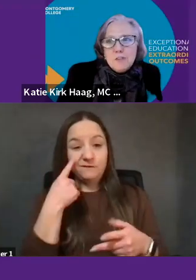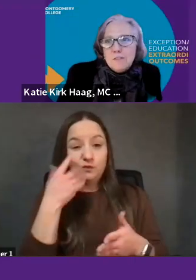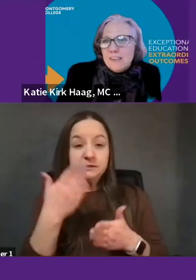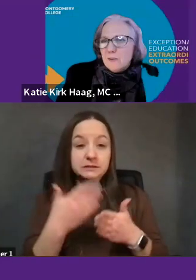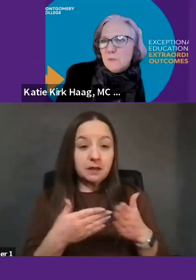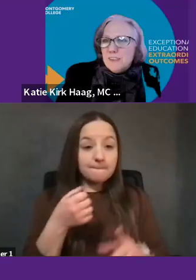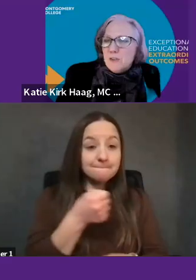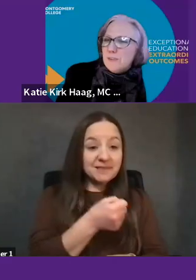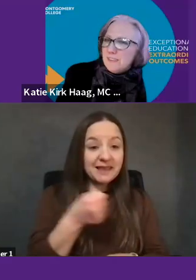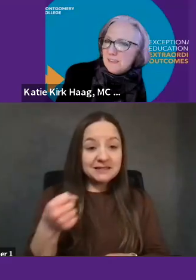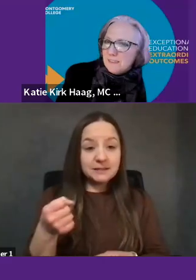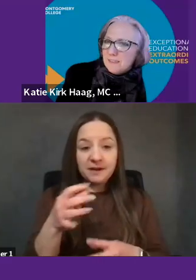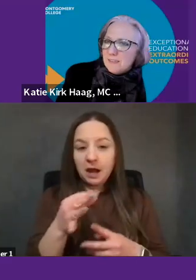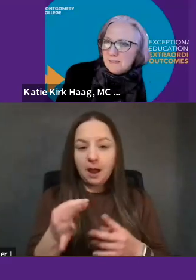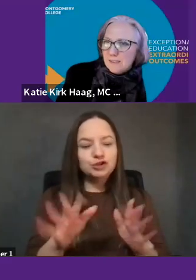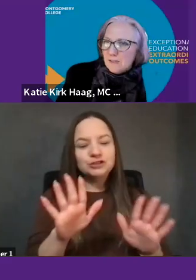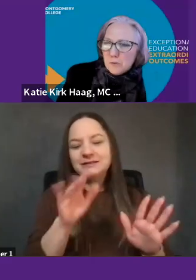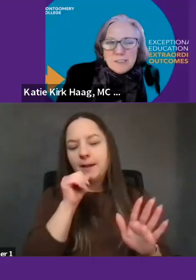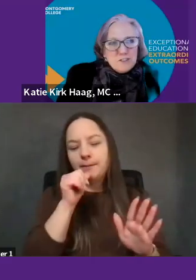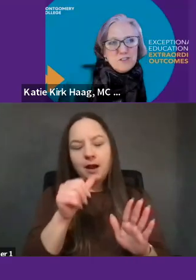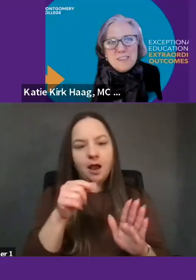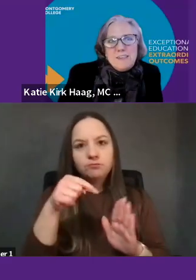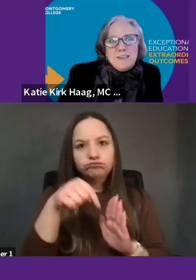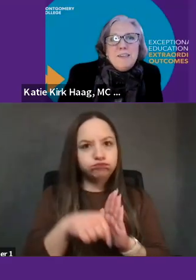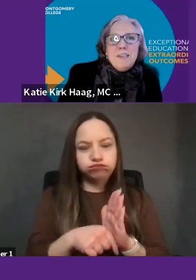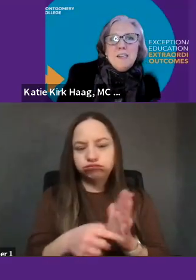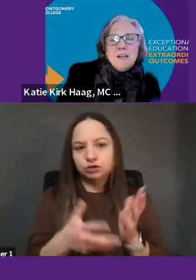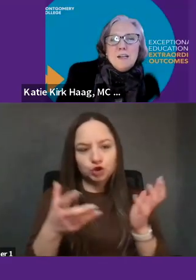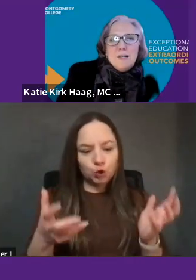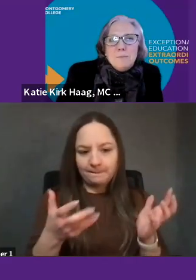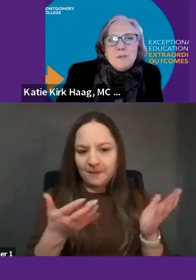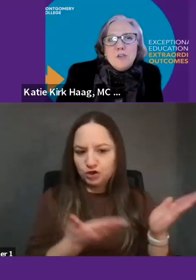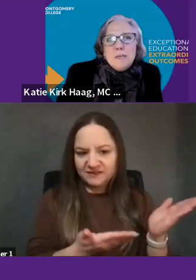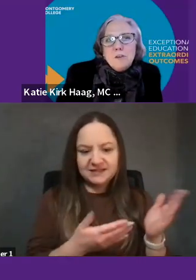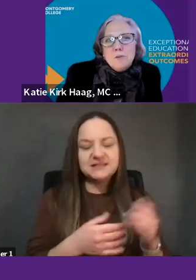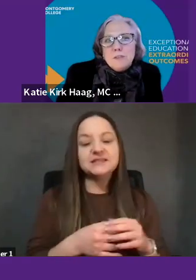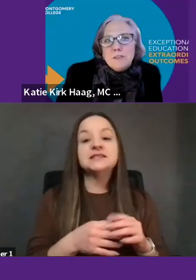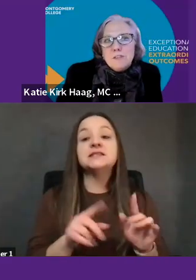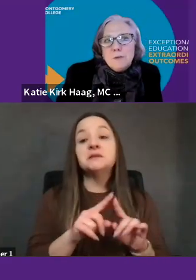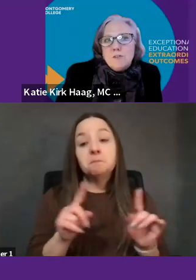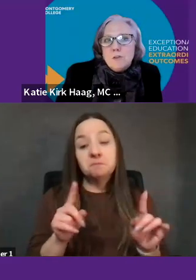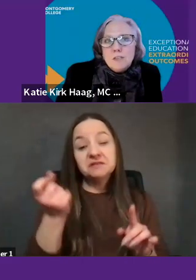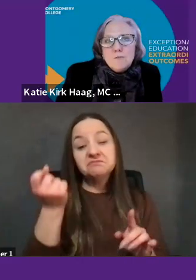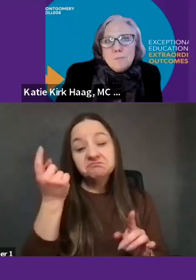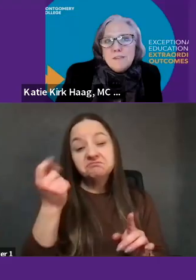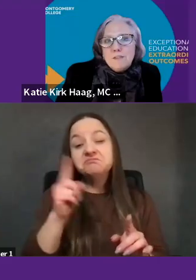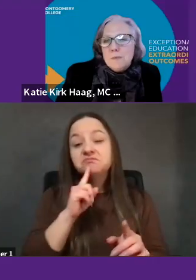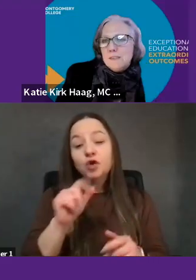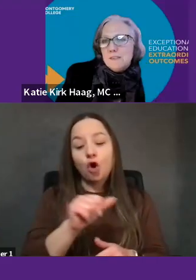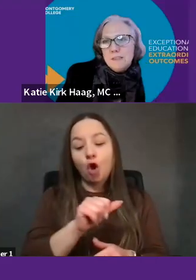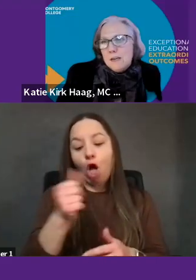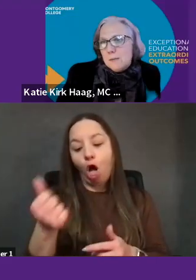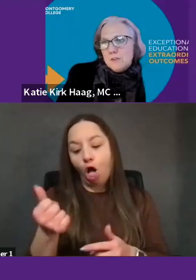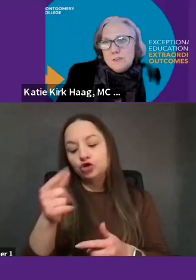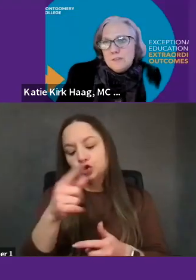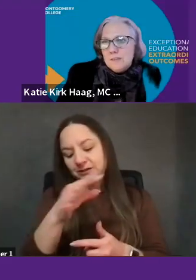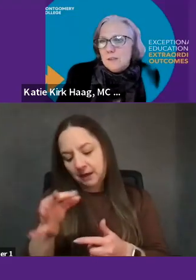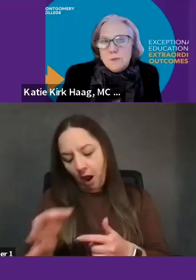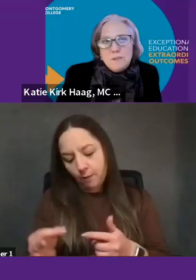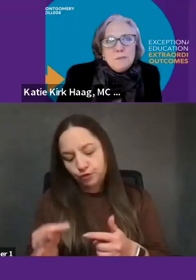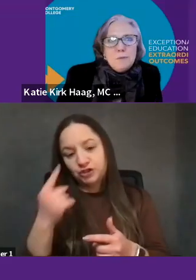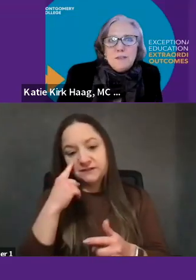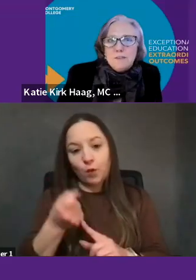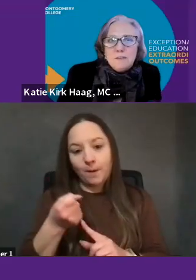placement options. I don't want to go into this in too much detail, but you may know that there's some alternative placement